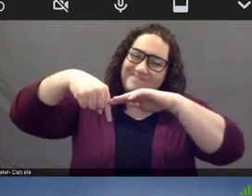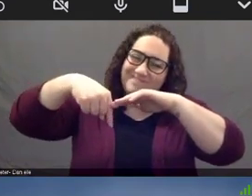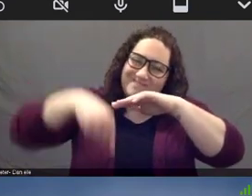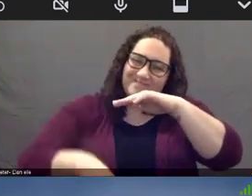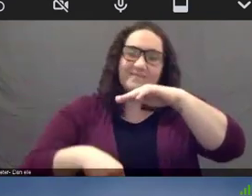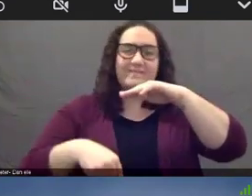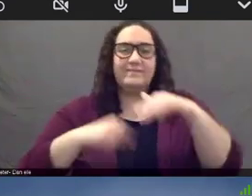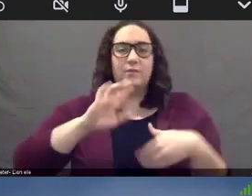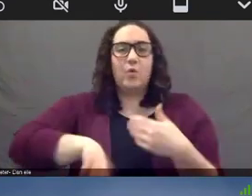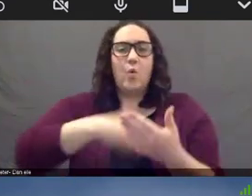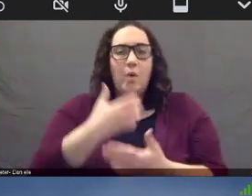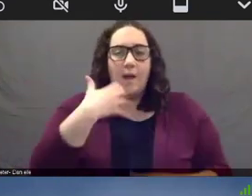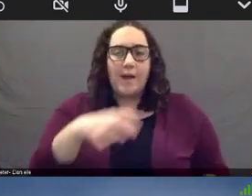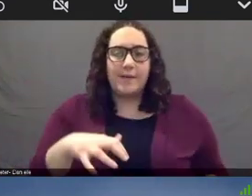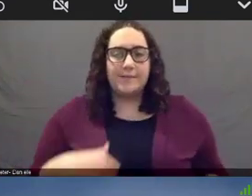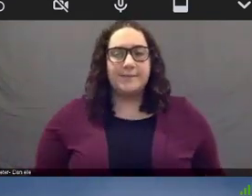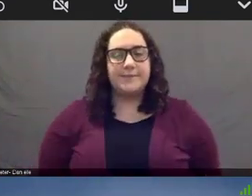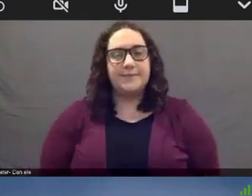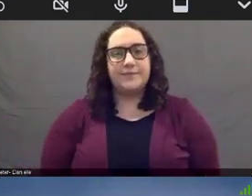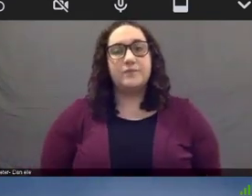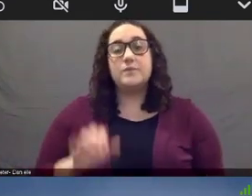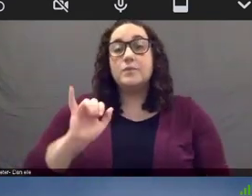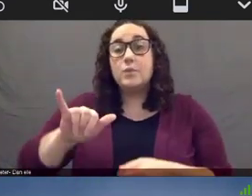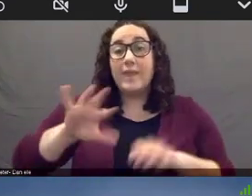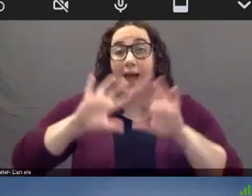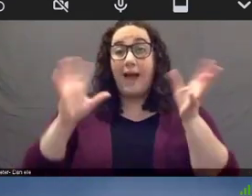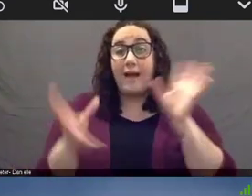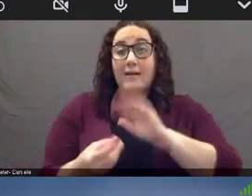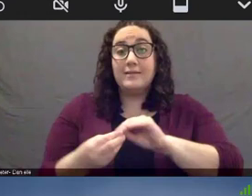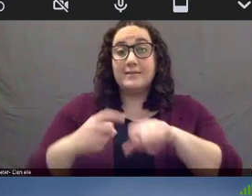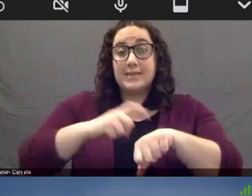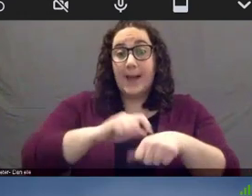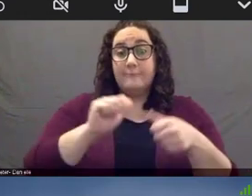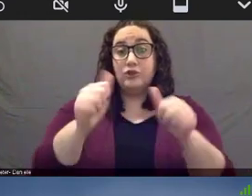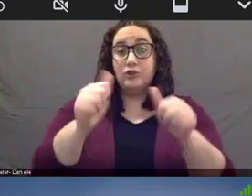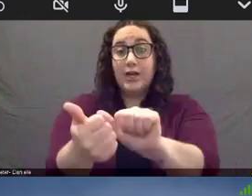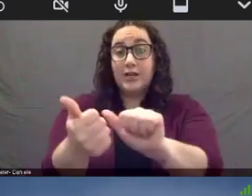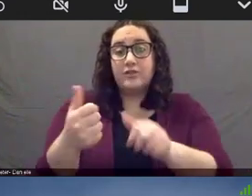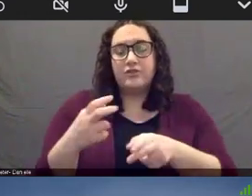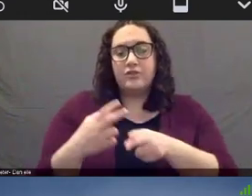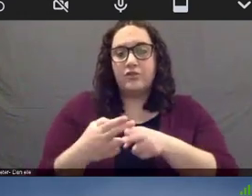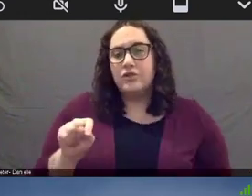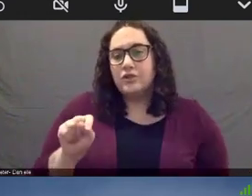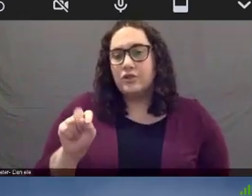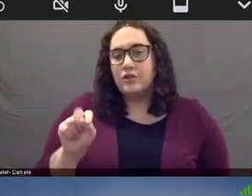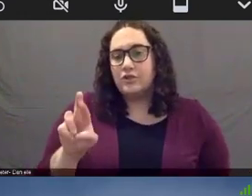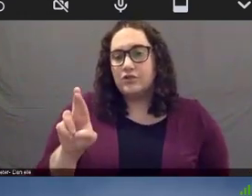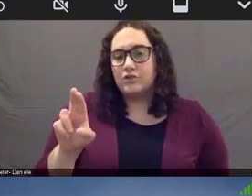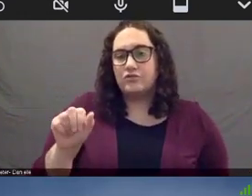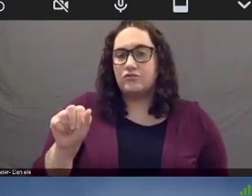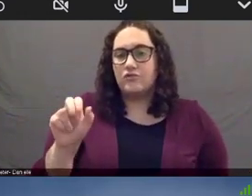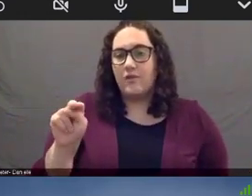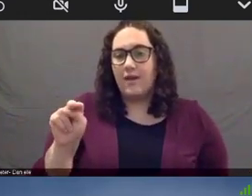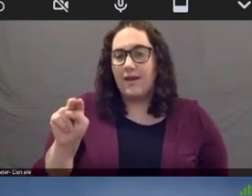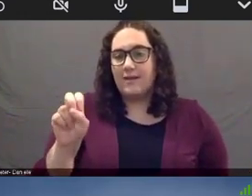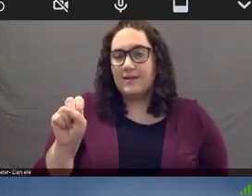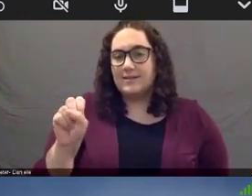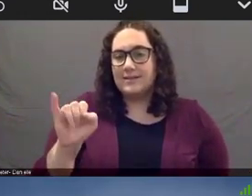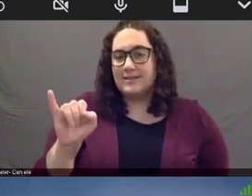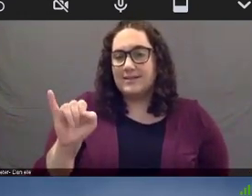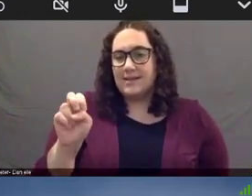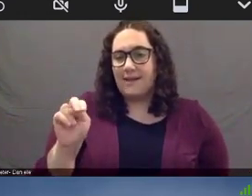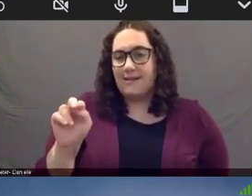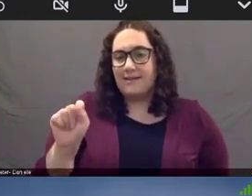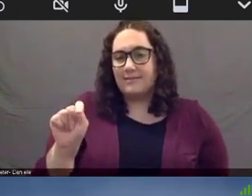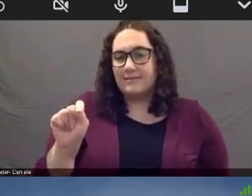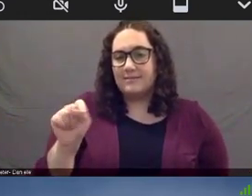is, does the temperature distribution in the material actually matter, right? So we calculate this Biot number. So it tells us